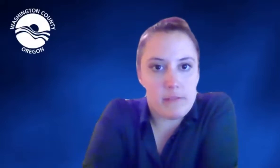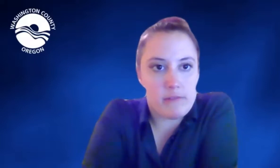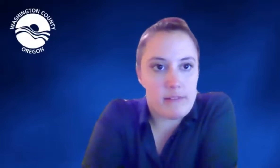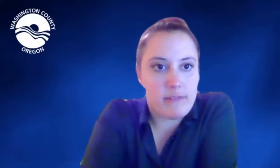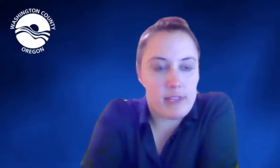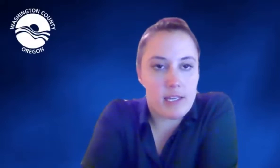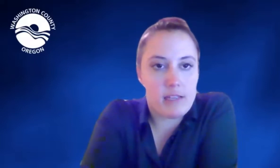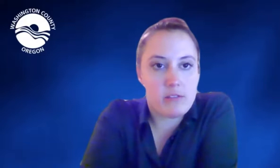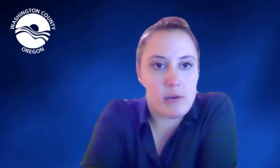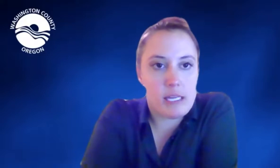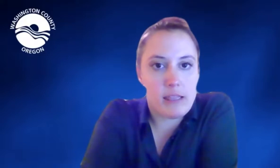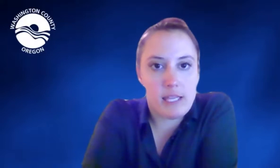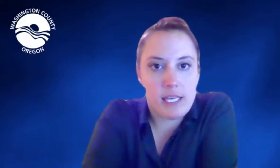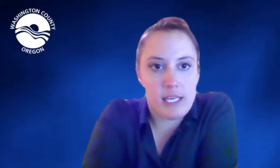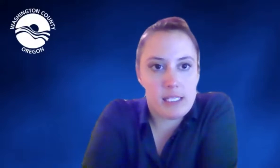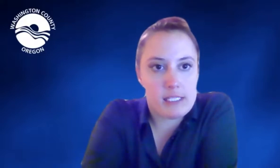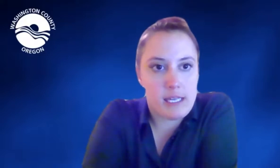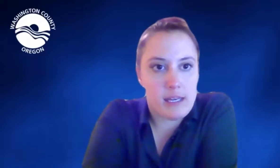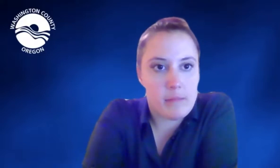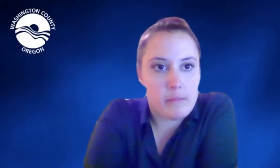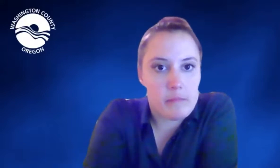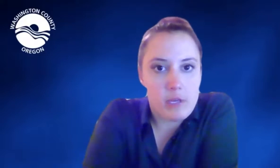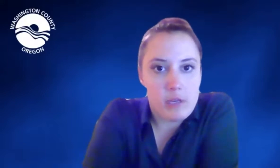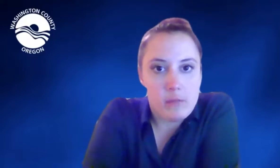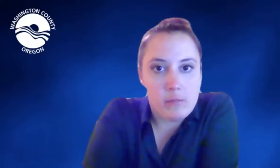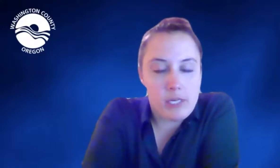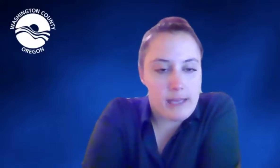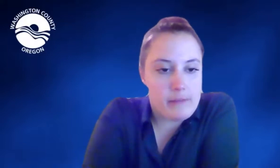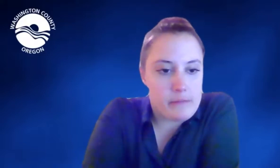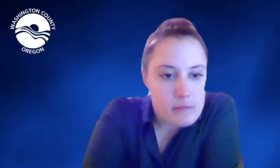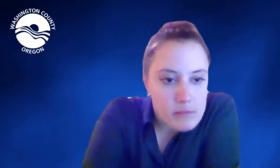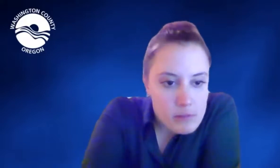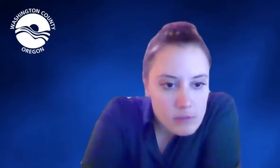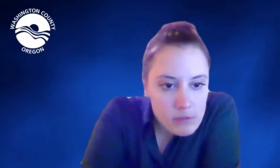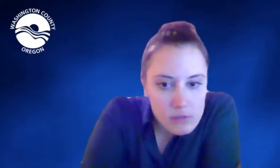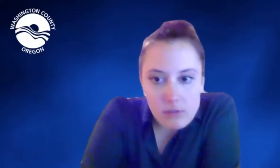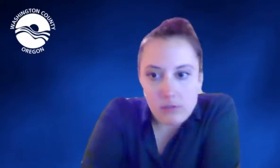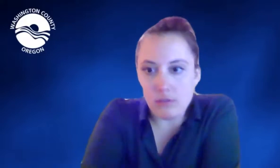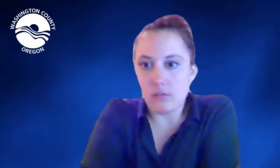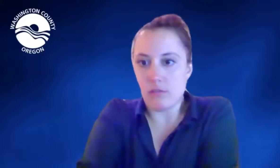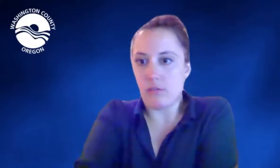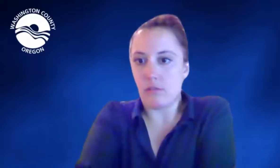Rachel might have left then. So I think it's Maria.